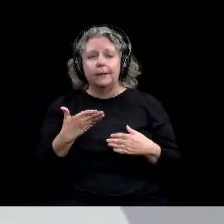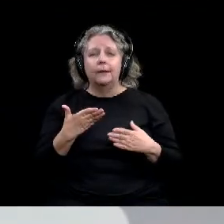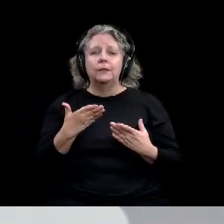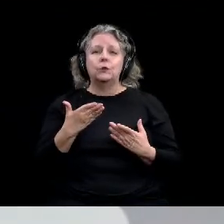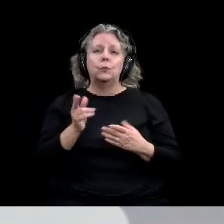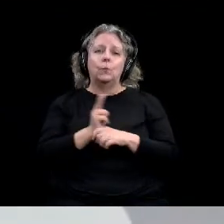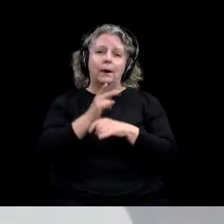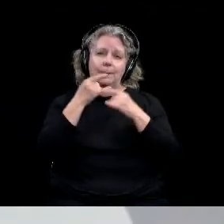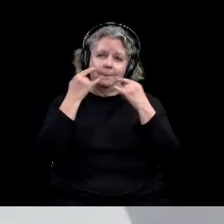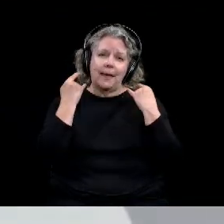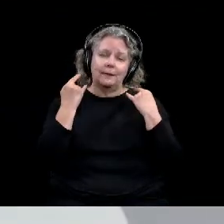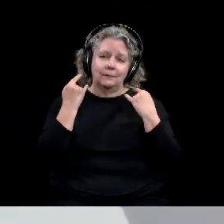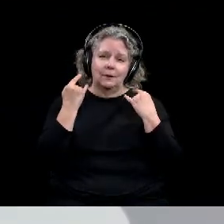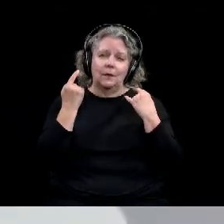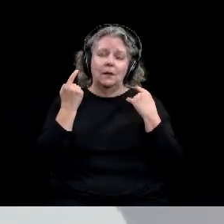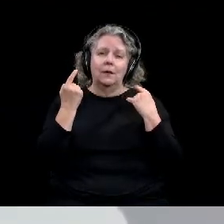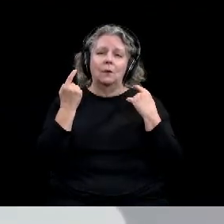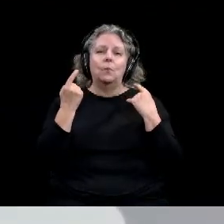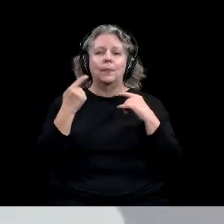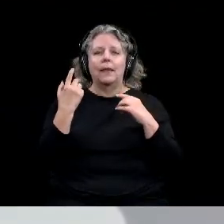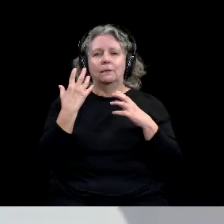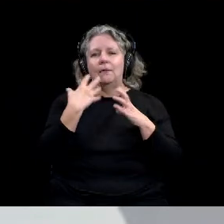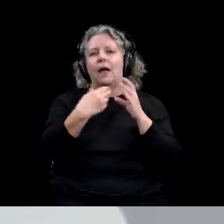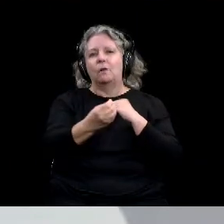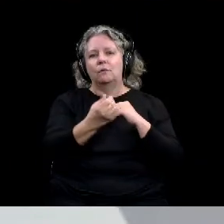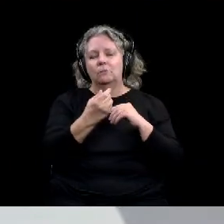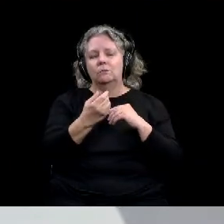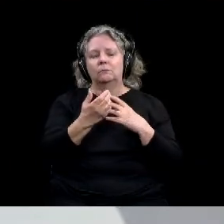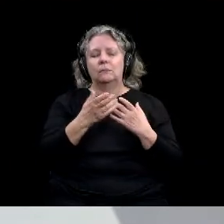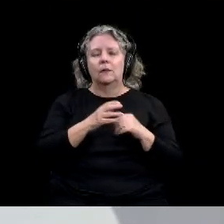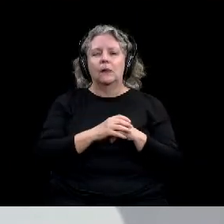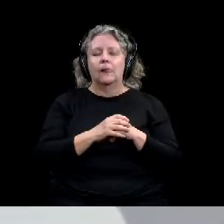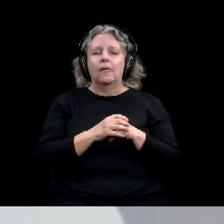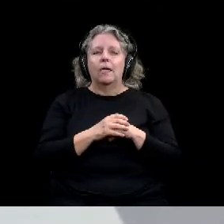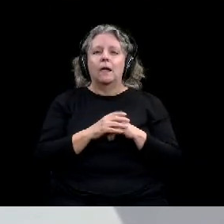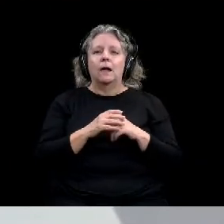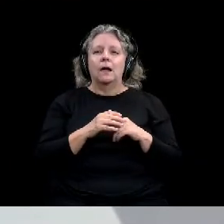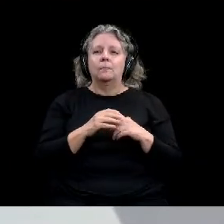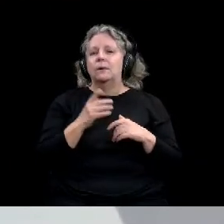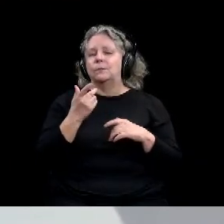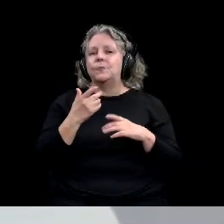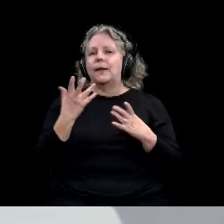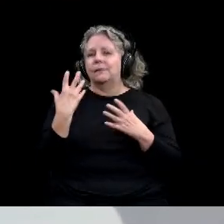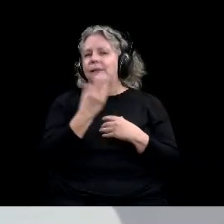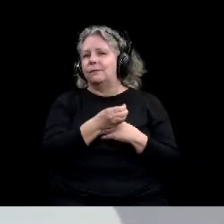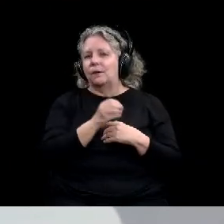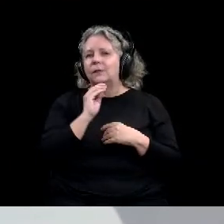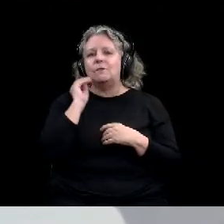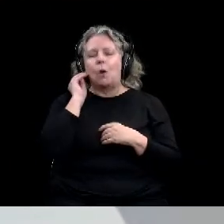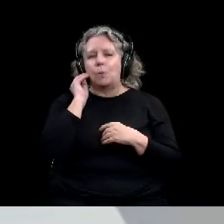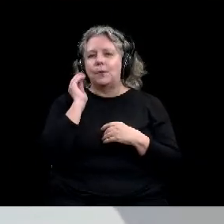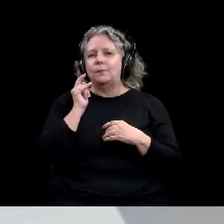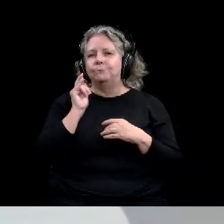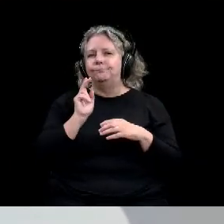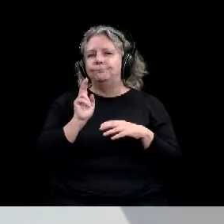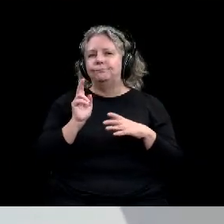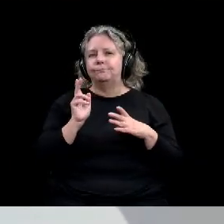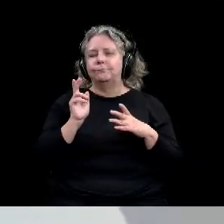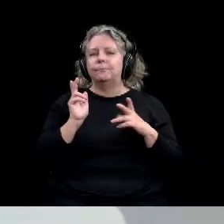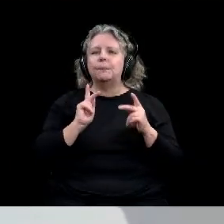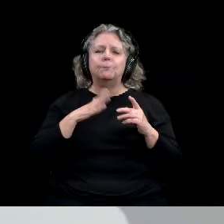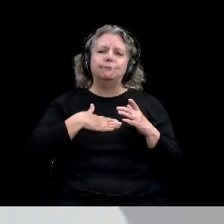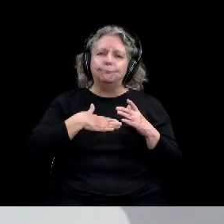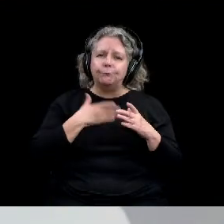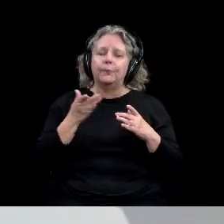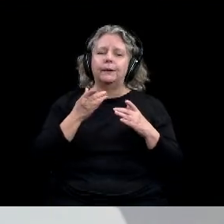important thing. These more nuanced conversations about layers and types of masks,